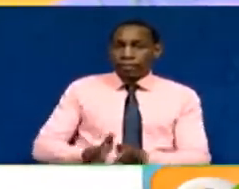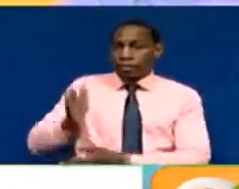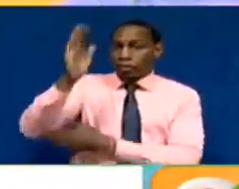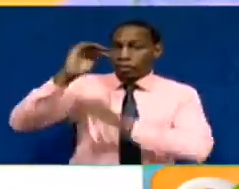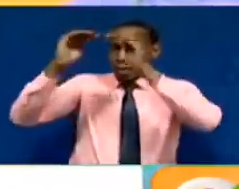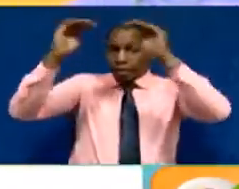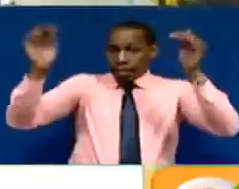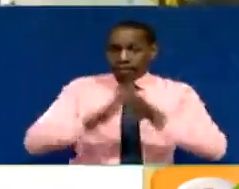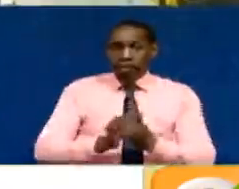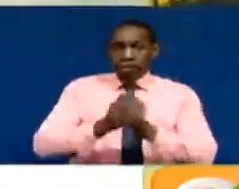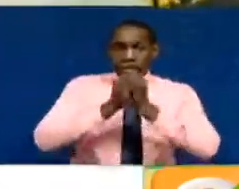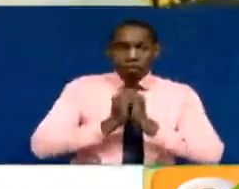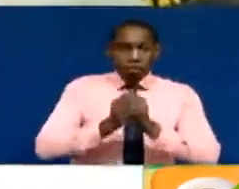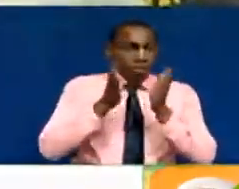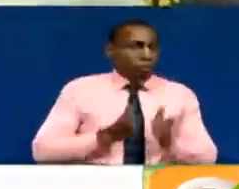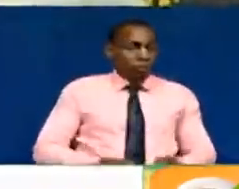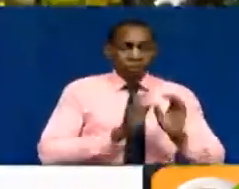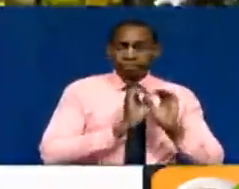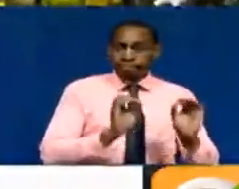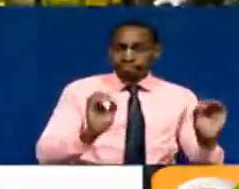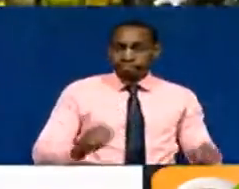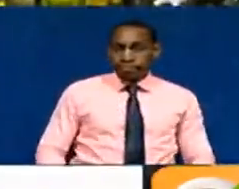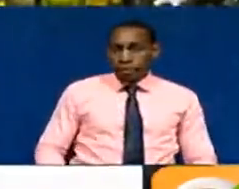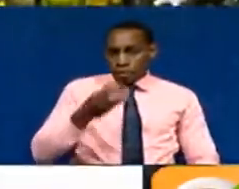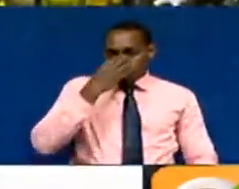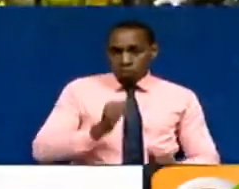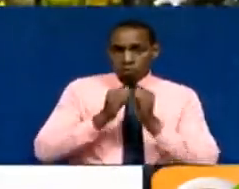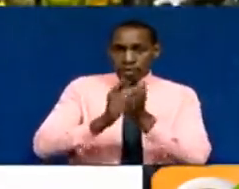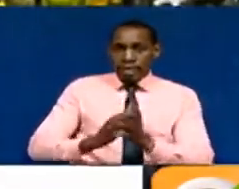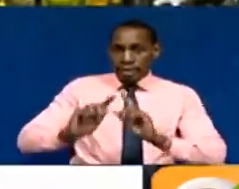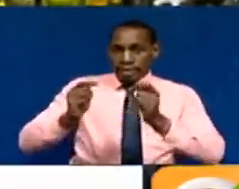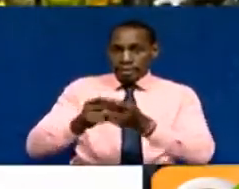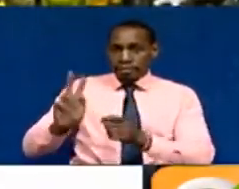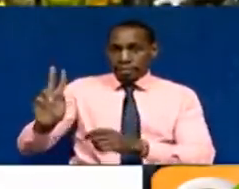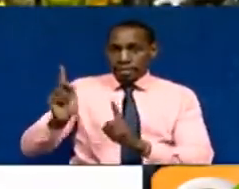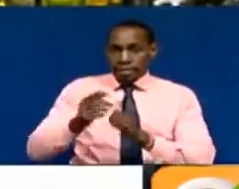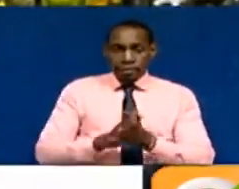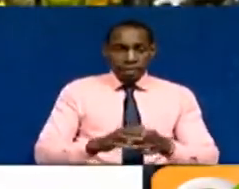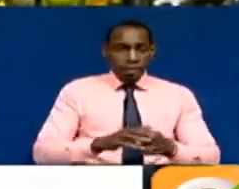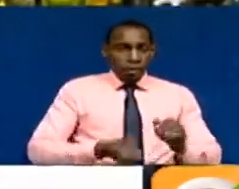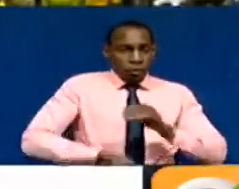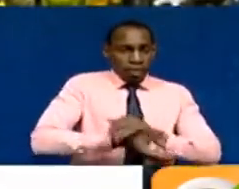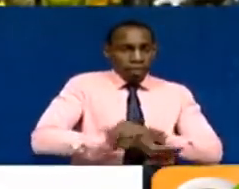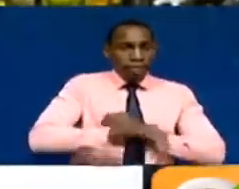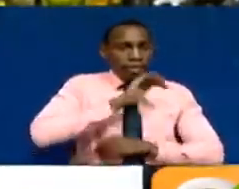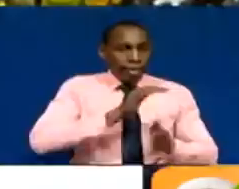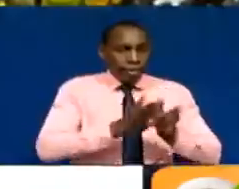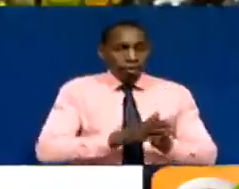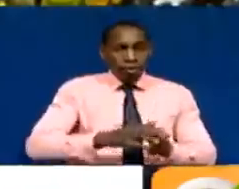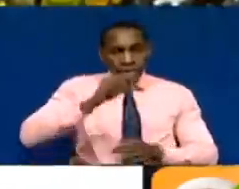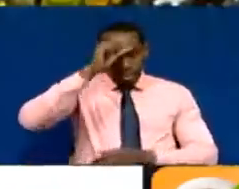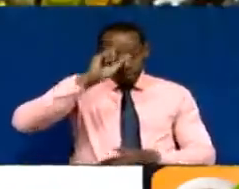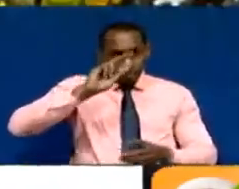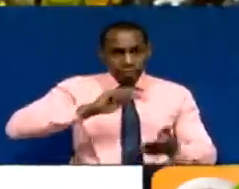heaven. We worship no human being. Ruto and the Kenya Kwanza team labeling Odinga a state project that was